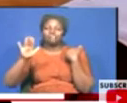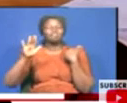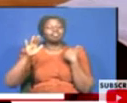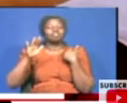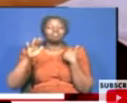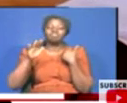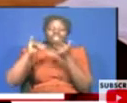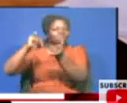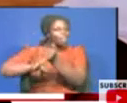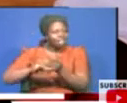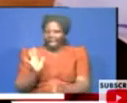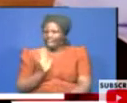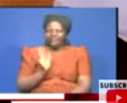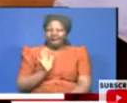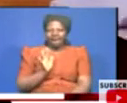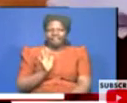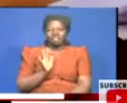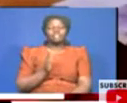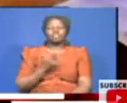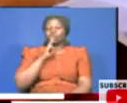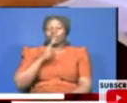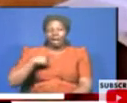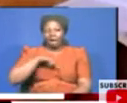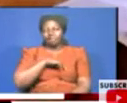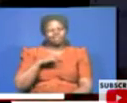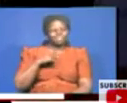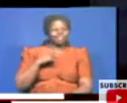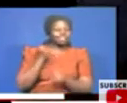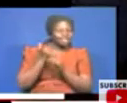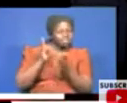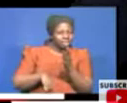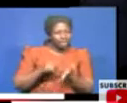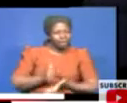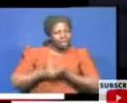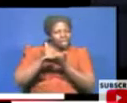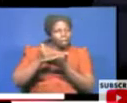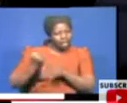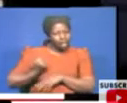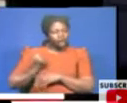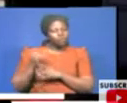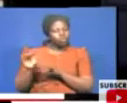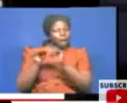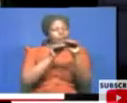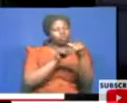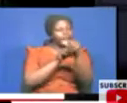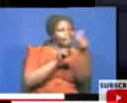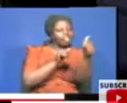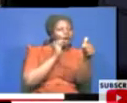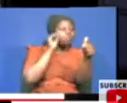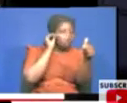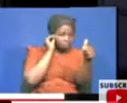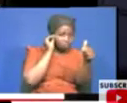So we had to help her to go to a certain home. Yeah. Then